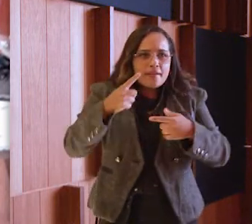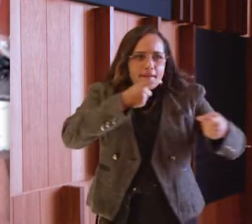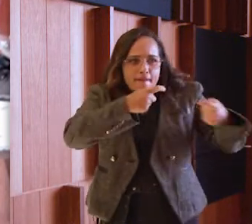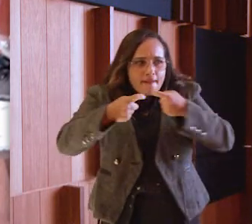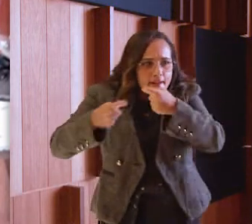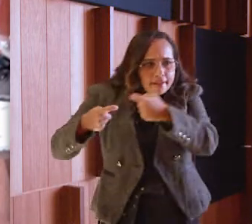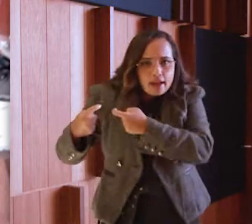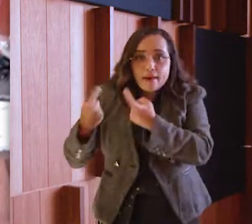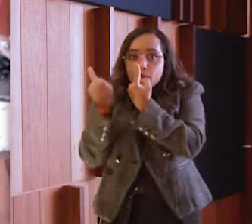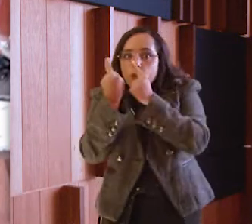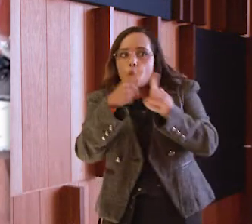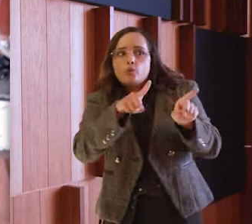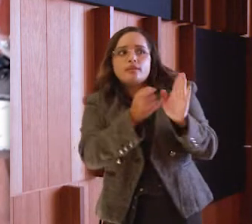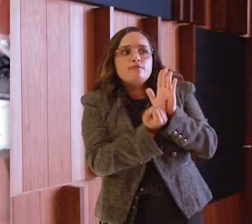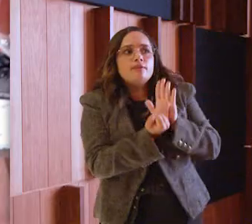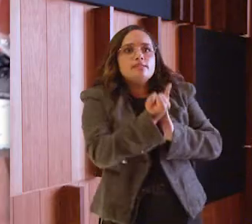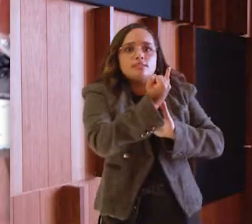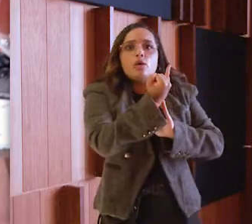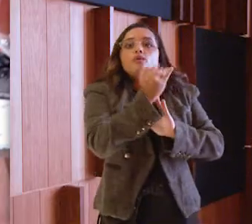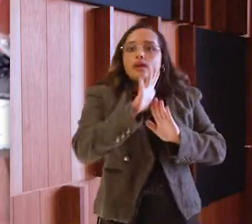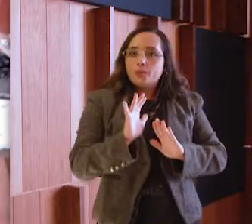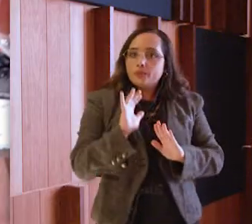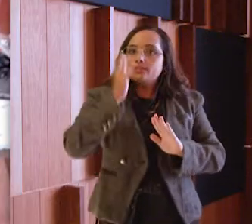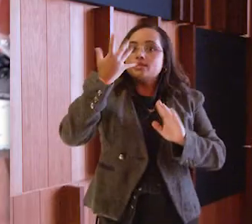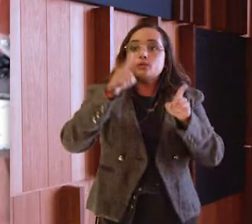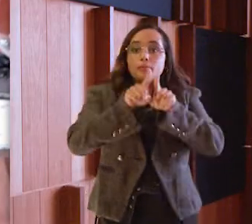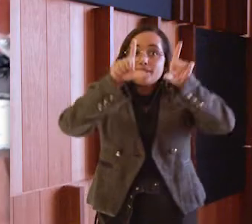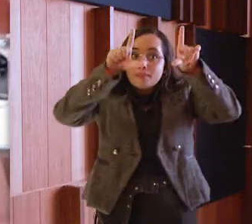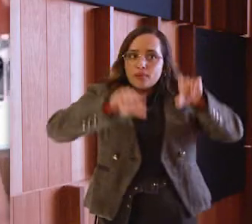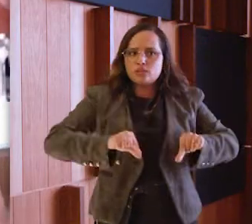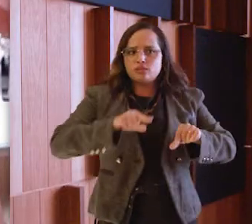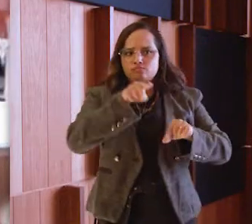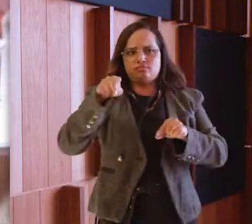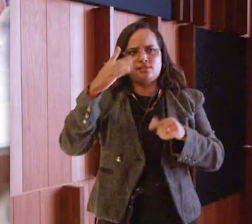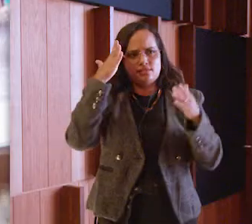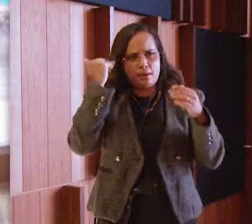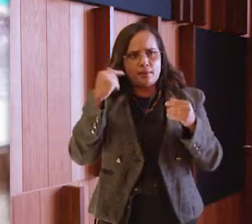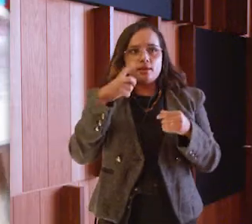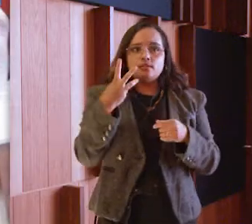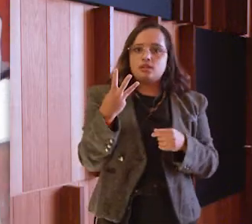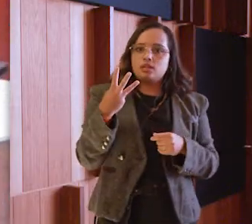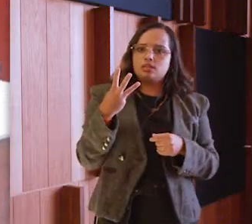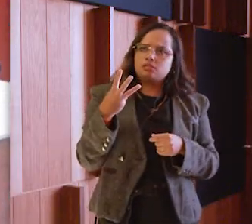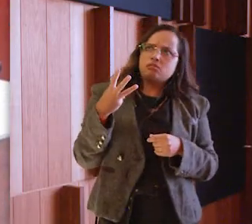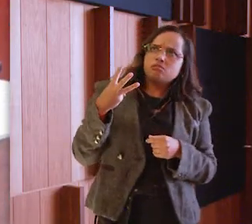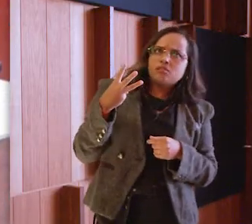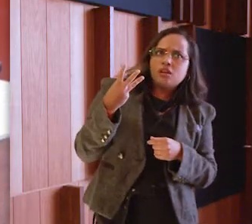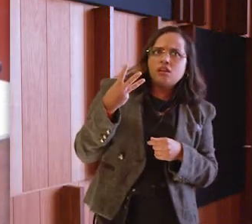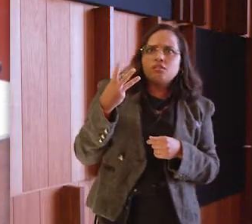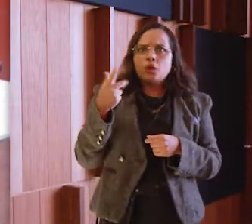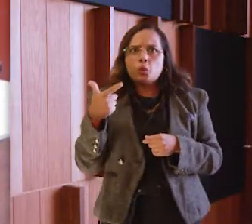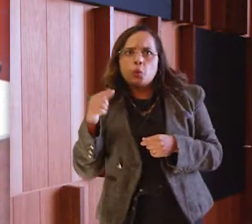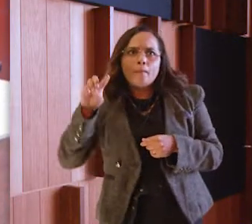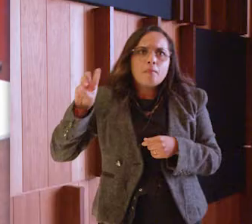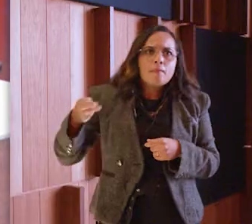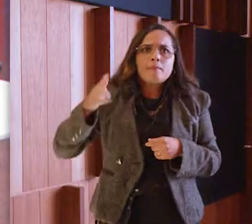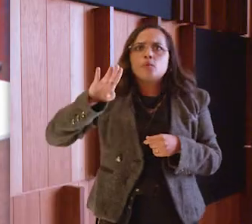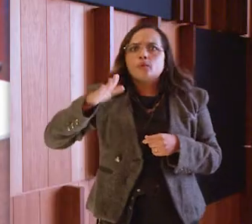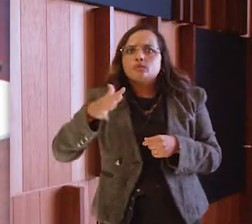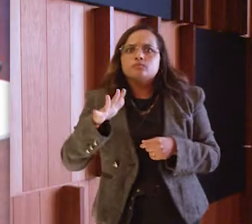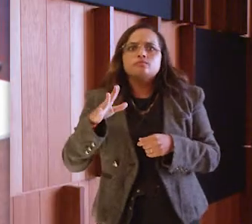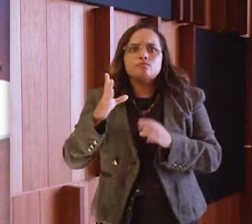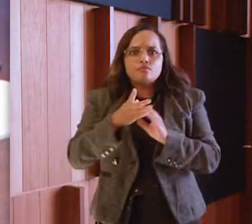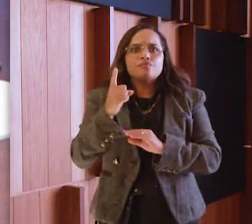But just as an example, the US ends up with $34 trillion of debt. $34 trillion of debt, historical